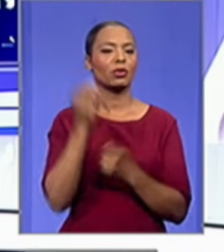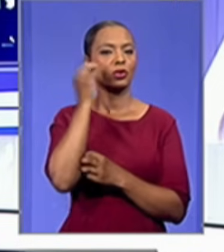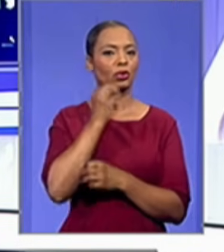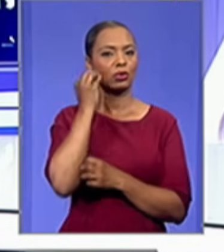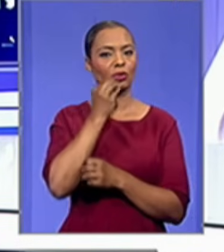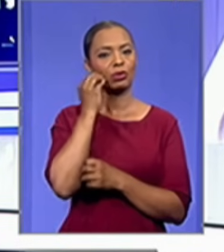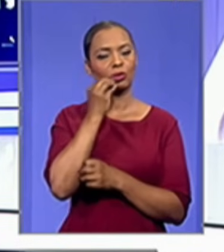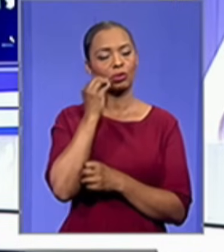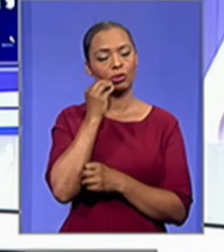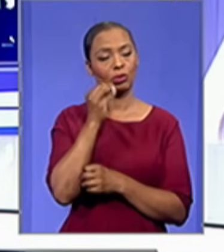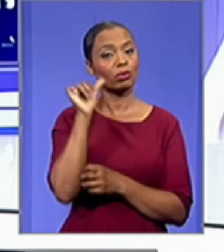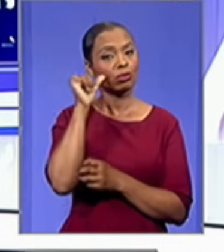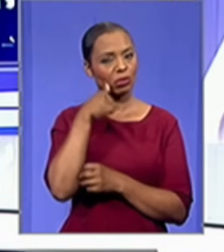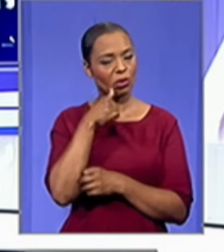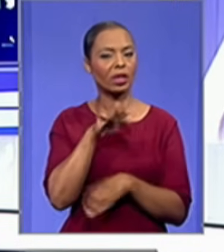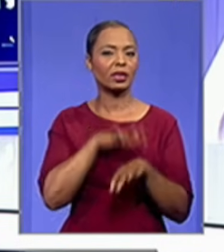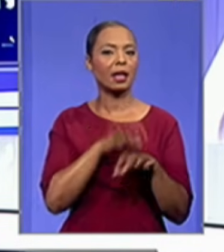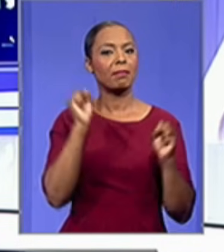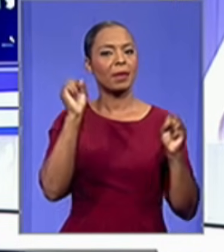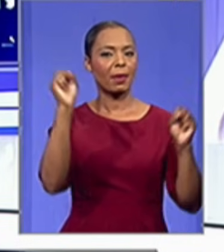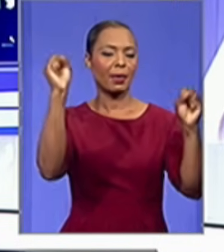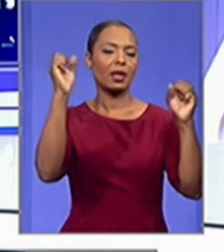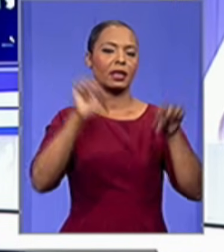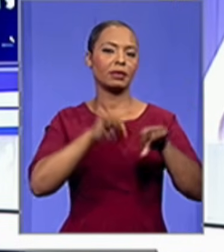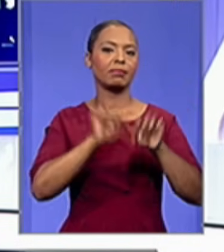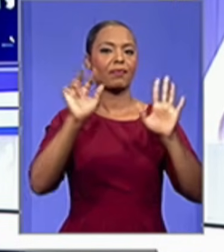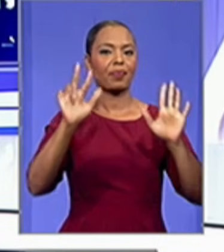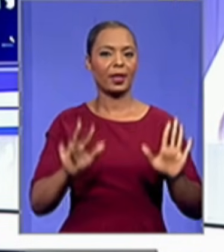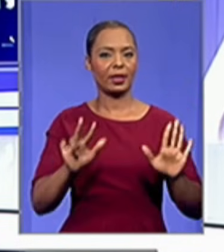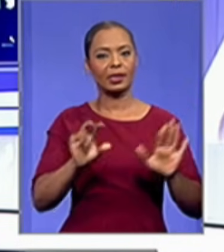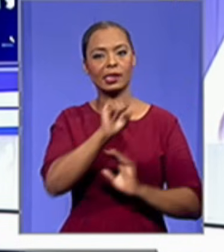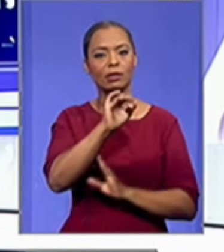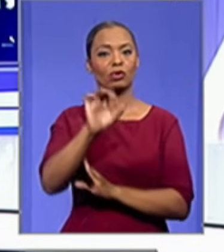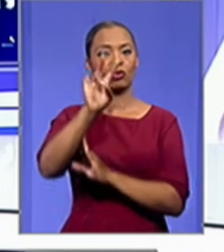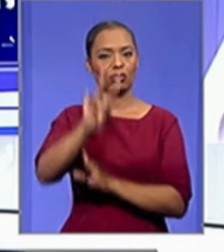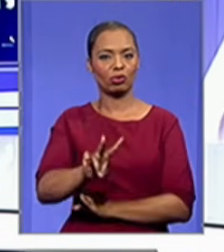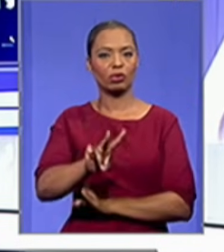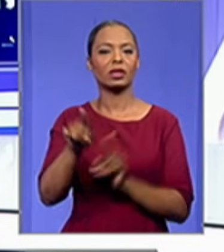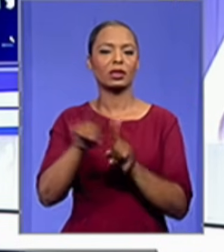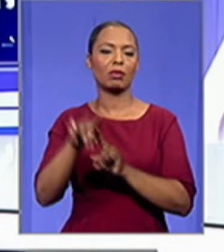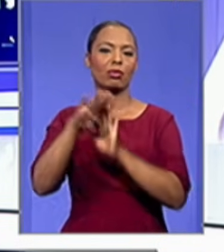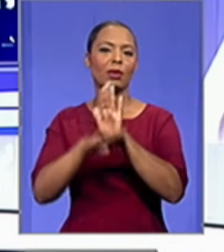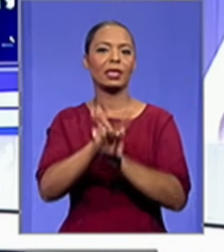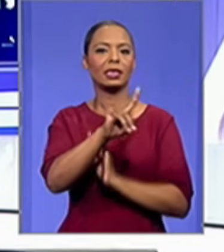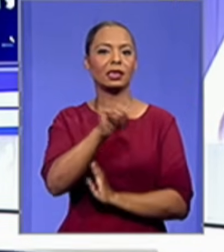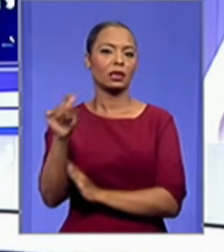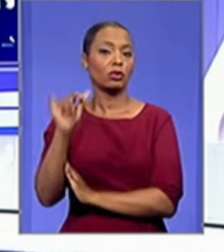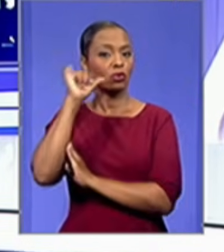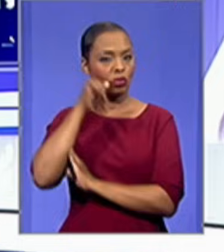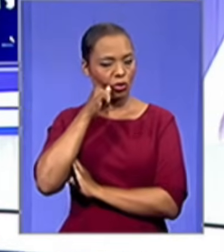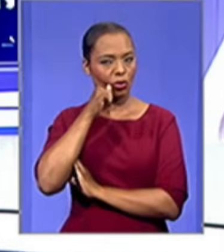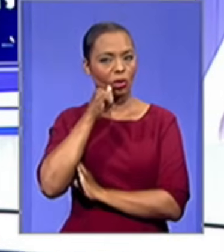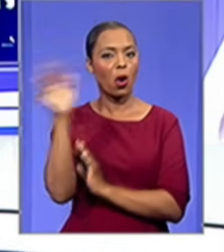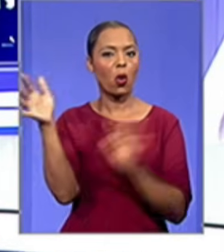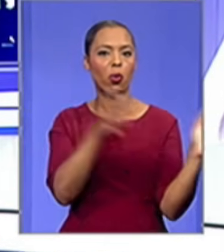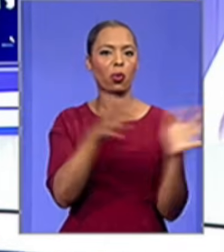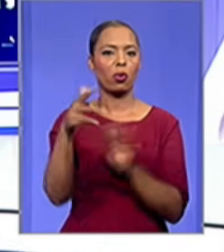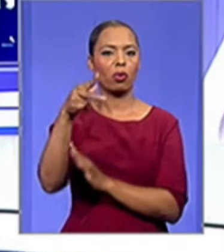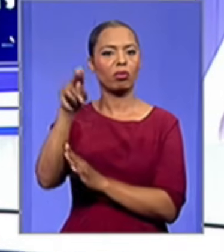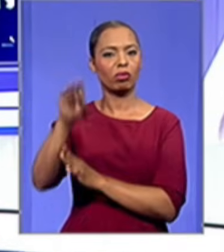tša Sesotho ba tla lefa tšona ka iri ya seswai mo go SABC 2 le go TTT go SASA. Pule o latela